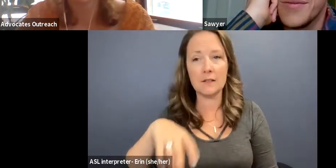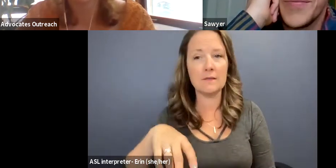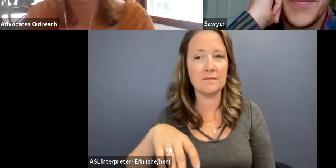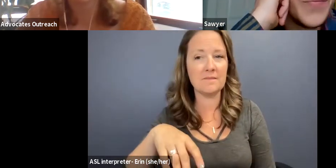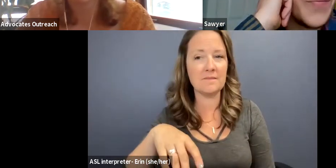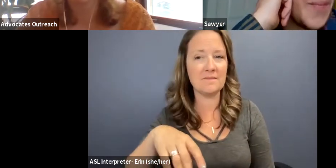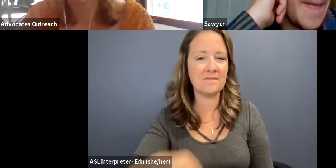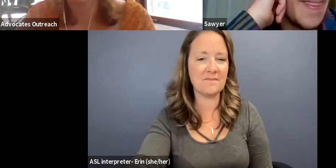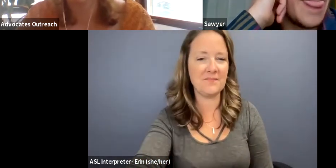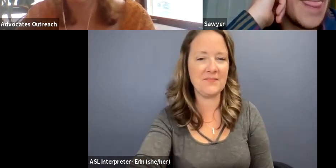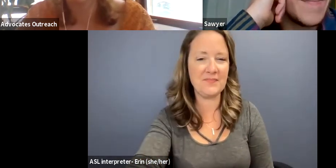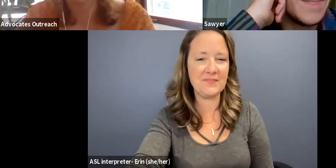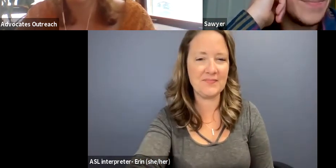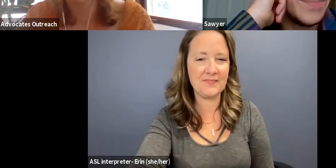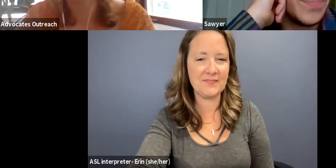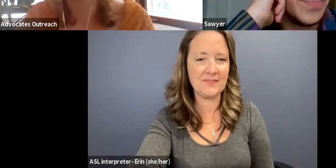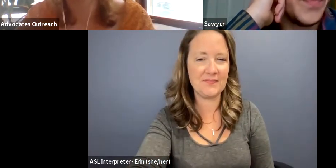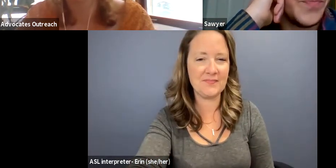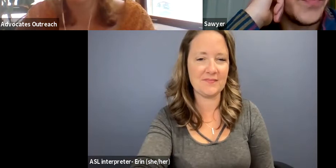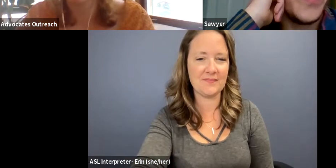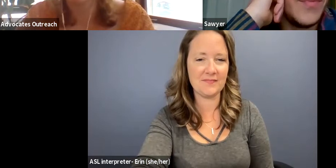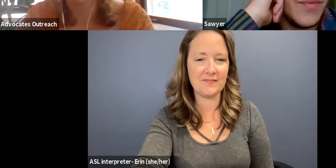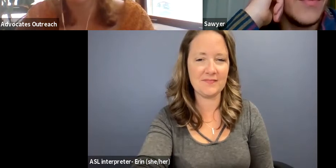caregivers, that really like,